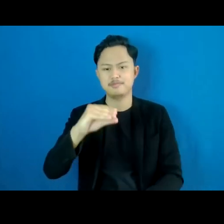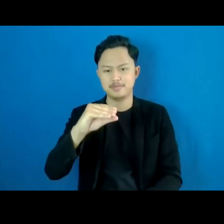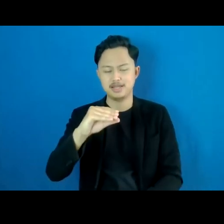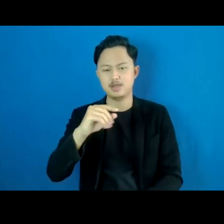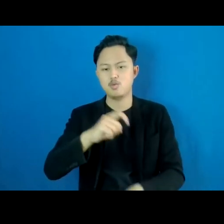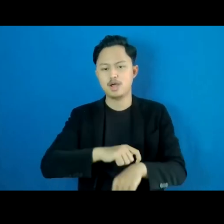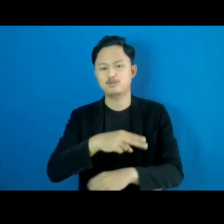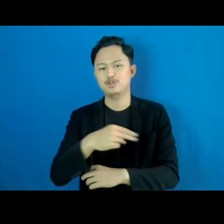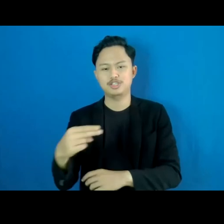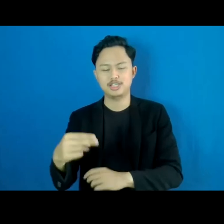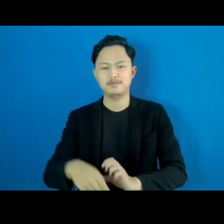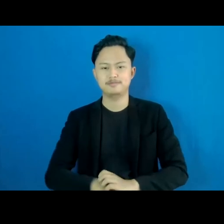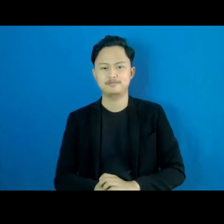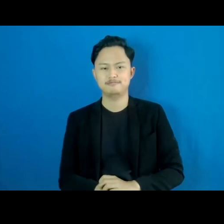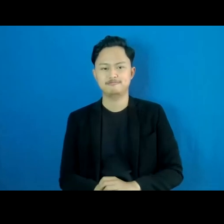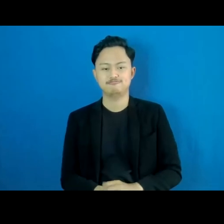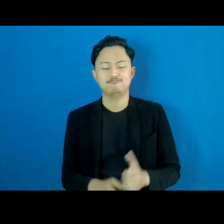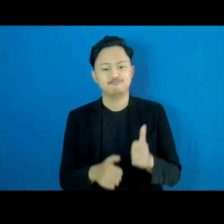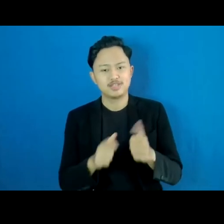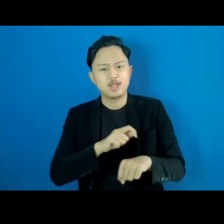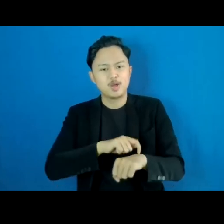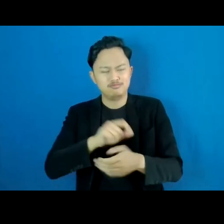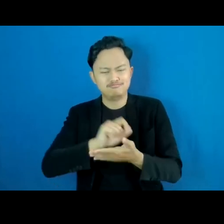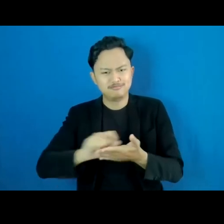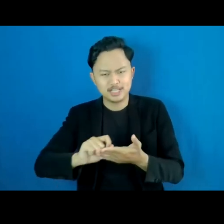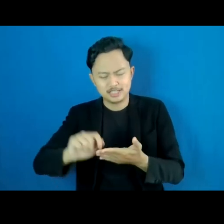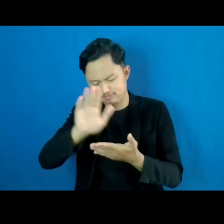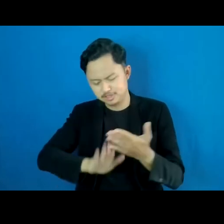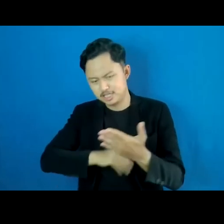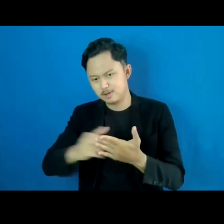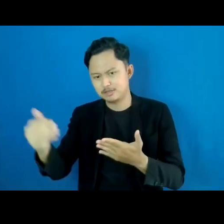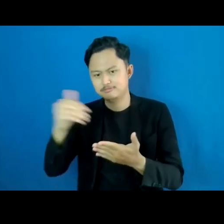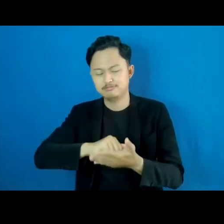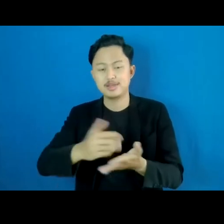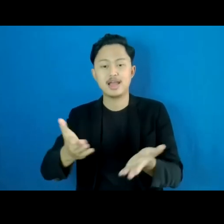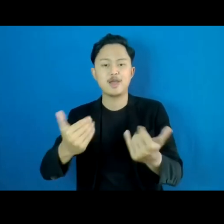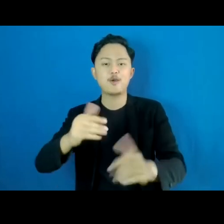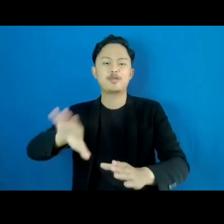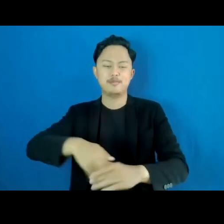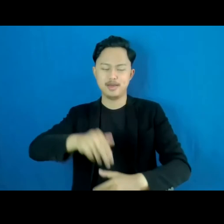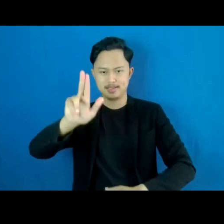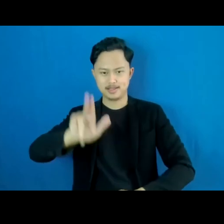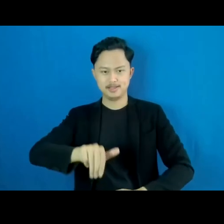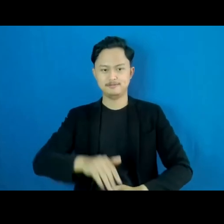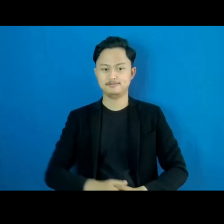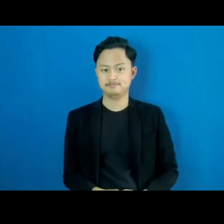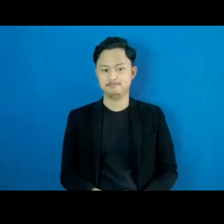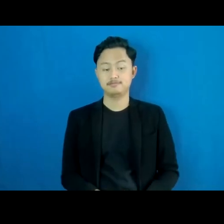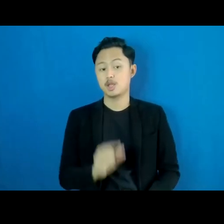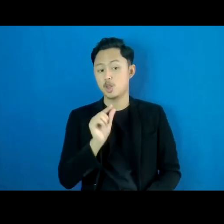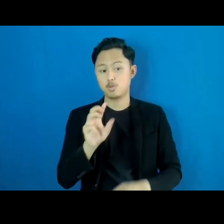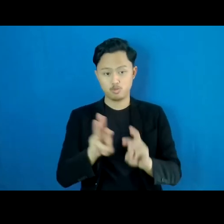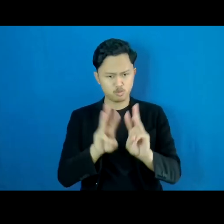Indonesia time. So please do take note of the schedule and please do join us again. For the workshop, we'll